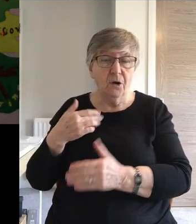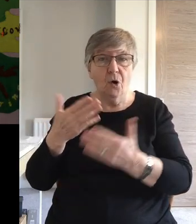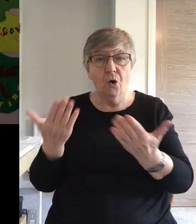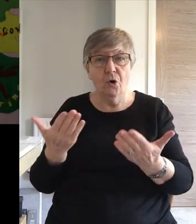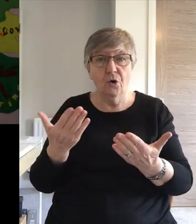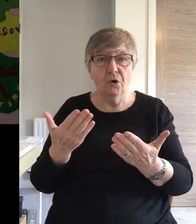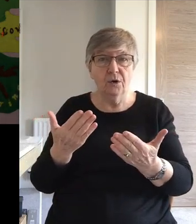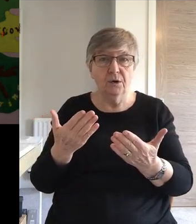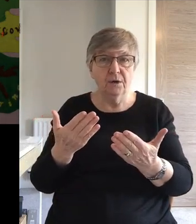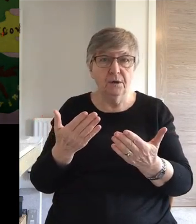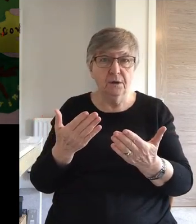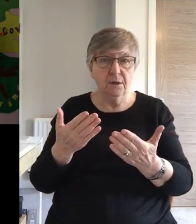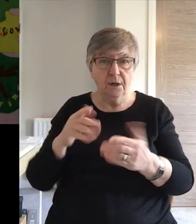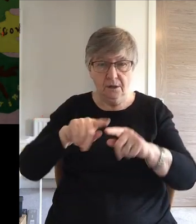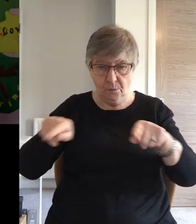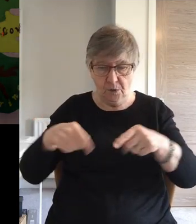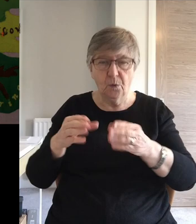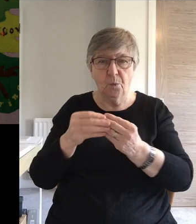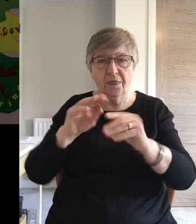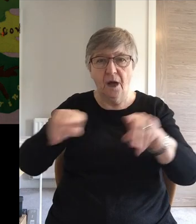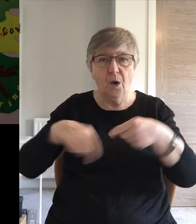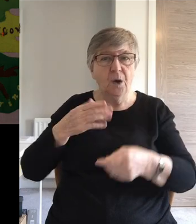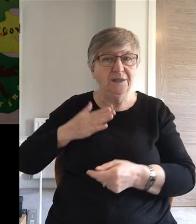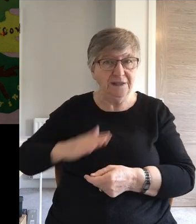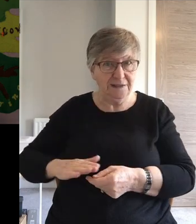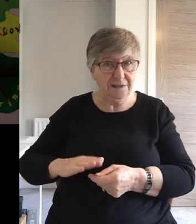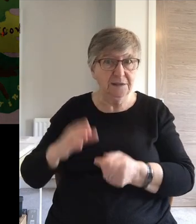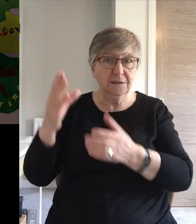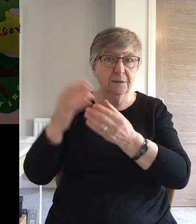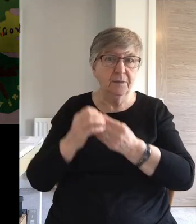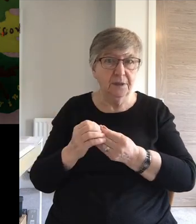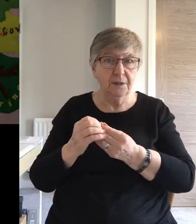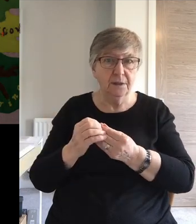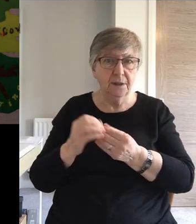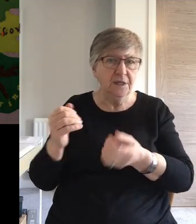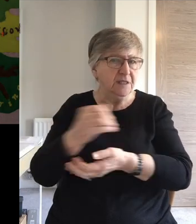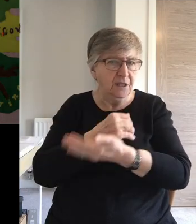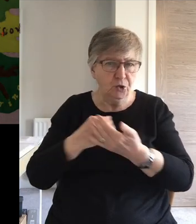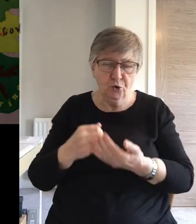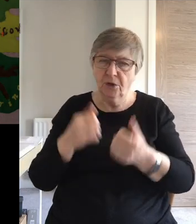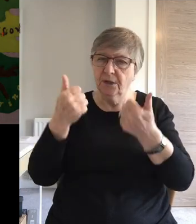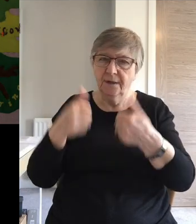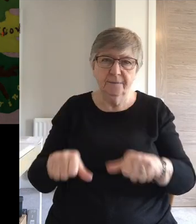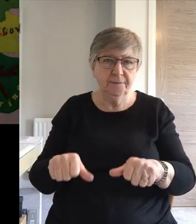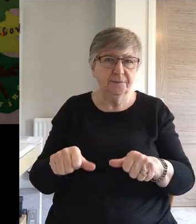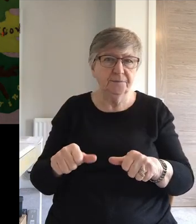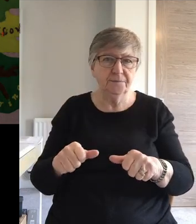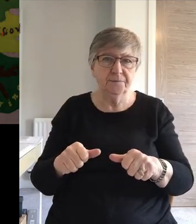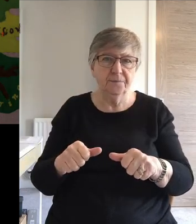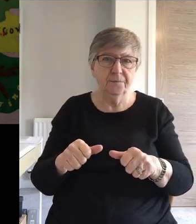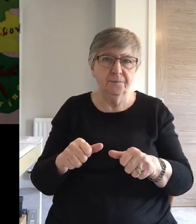and provided for us, with our ultimate needs being met and our ultimate security ensured.